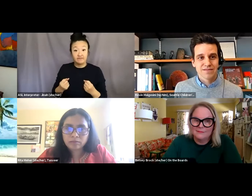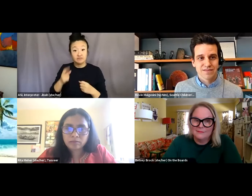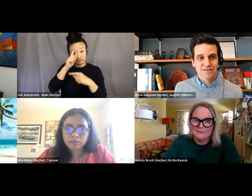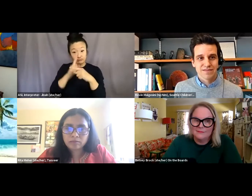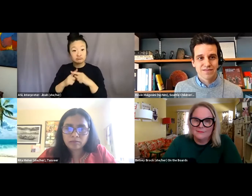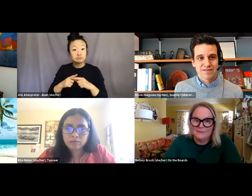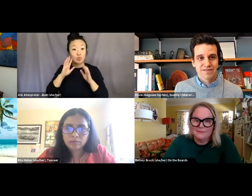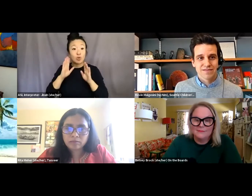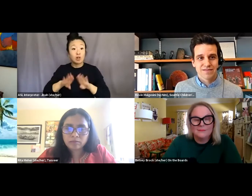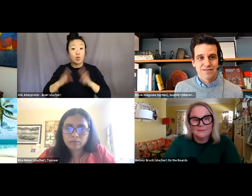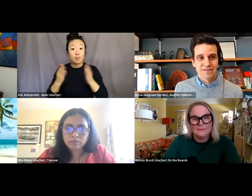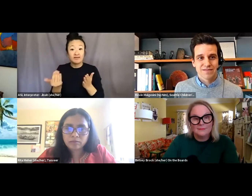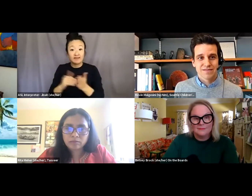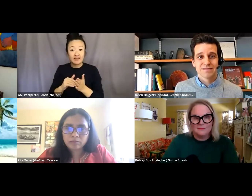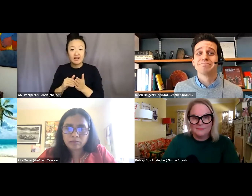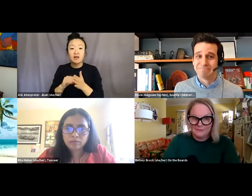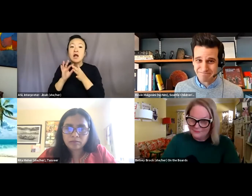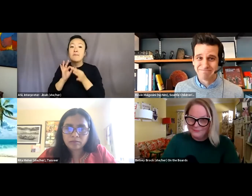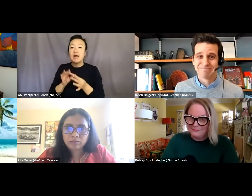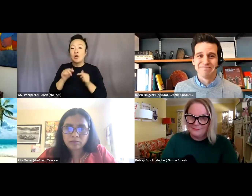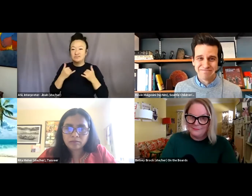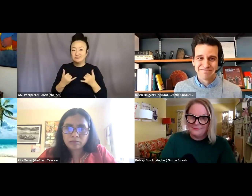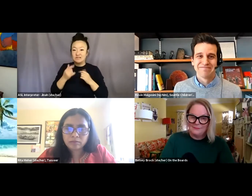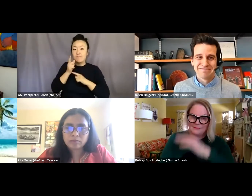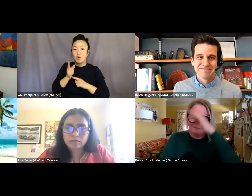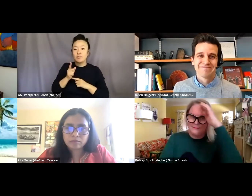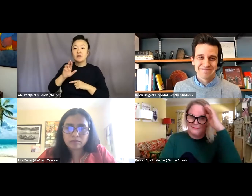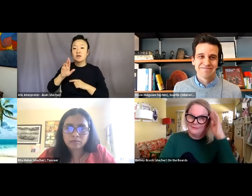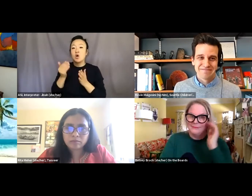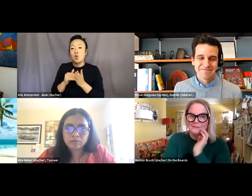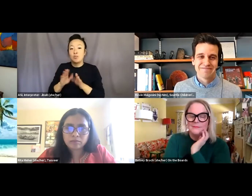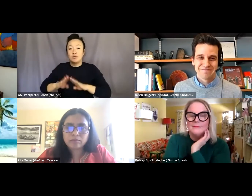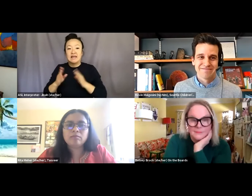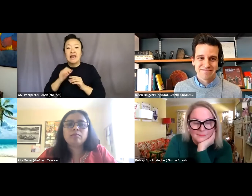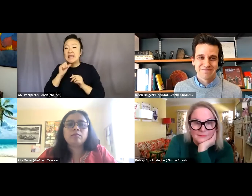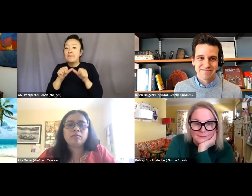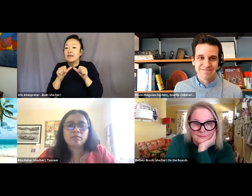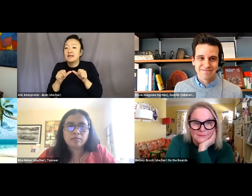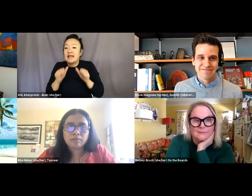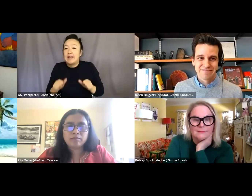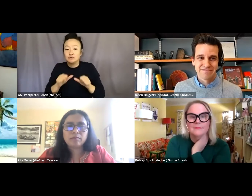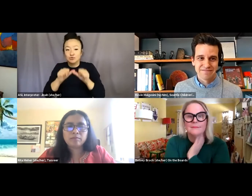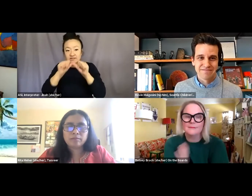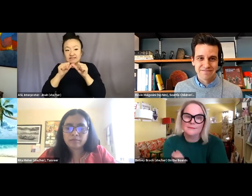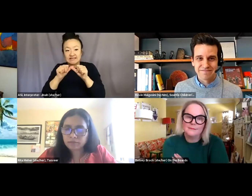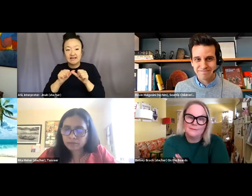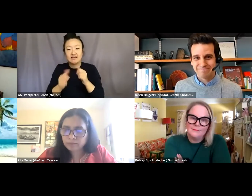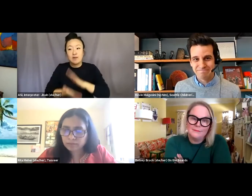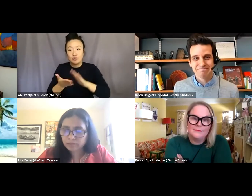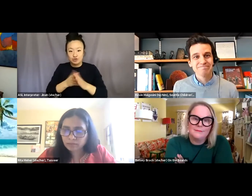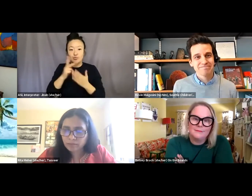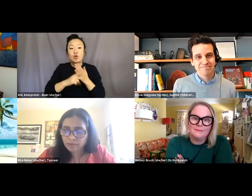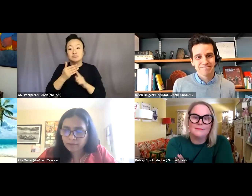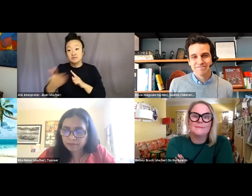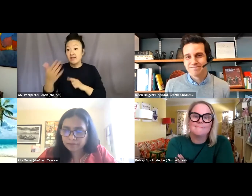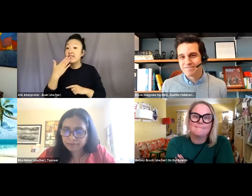doors, that data is simply about the moment of reopening and not about being able to sustain operations and programming thereafter. Thanks for highlighting